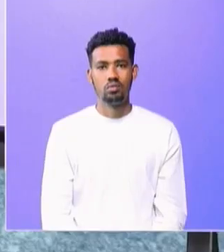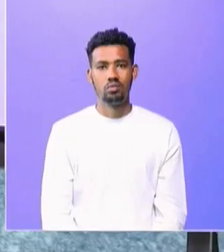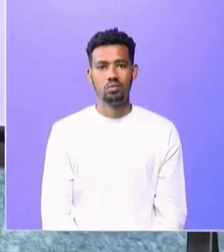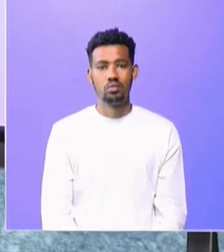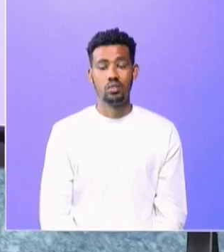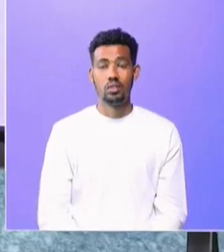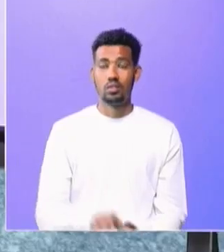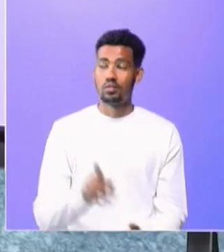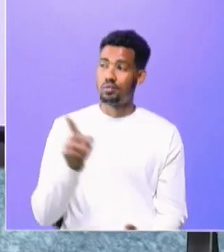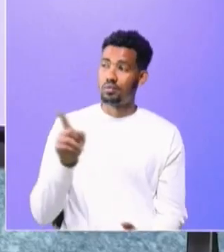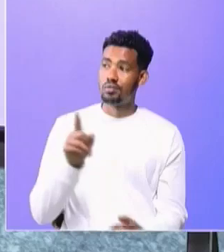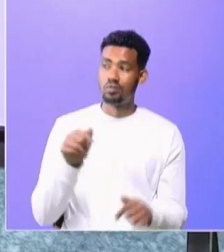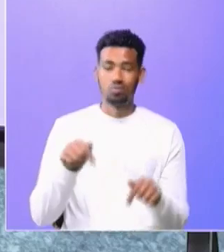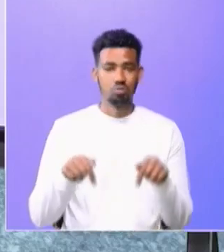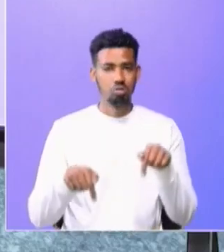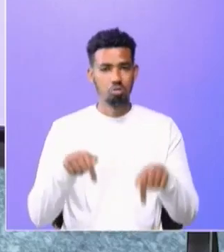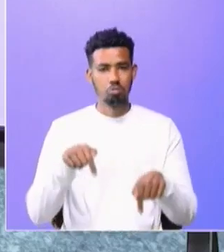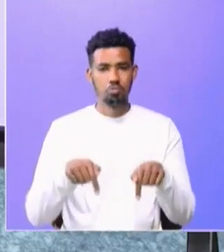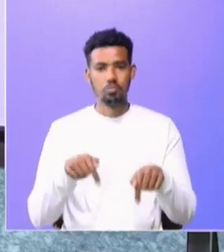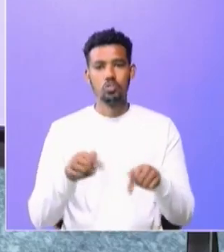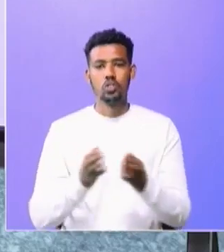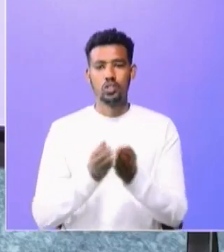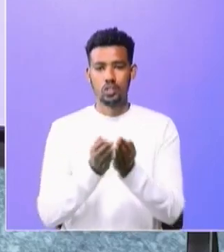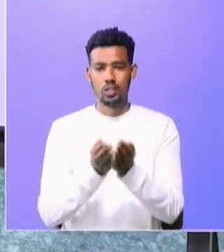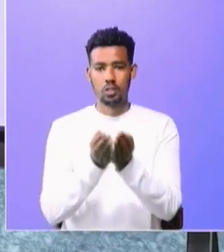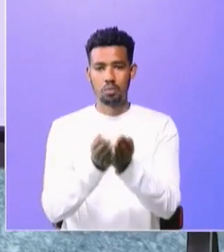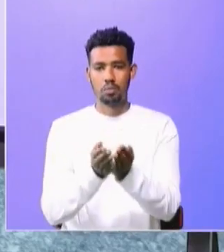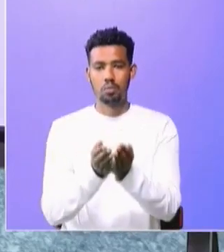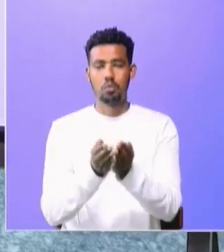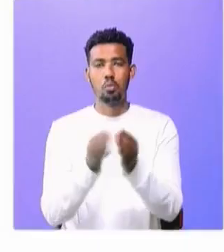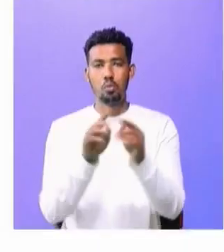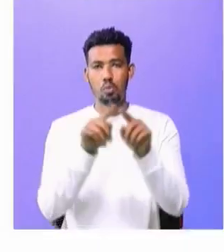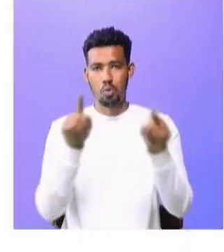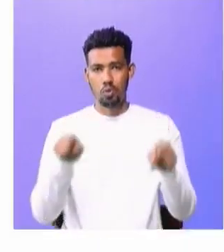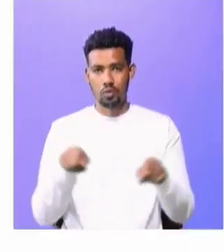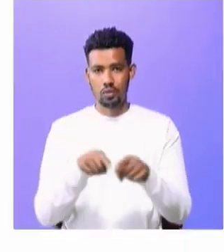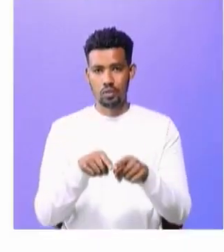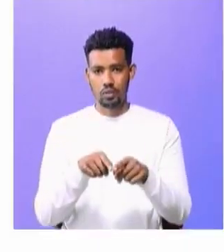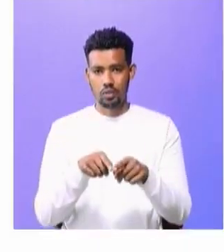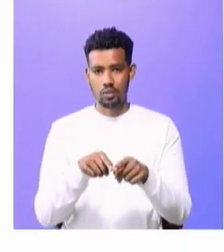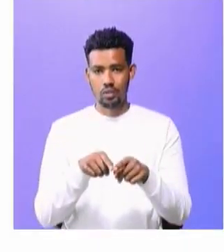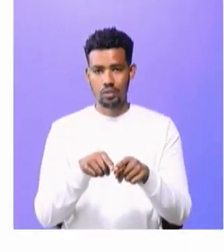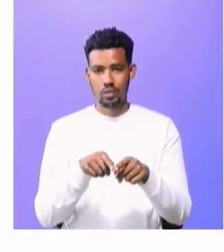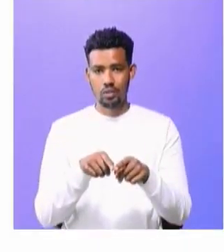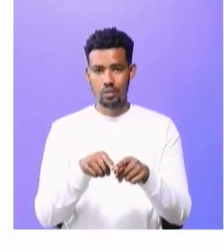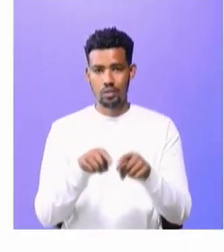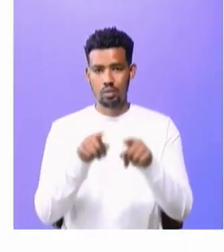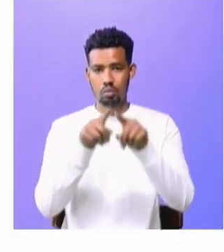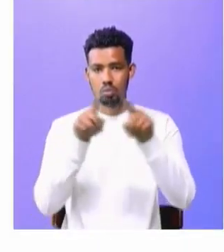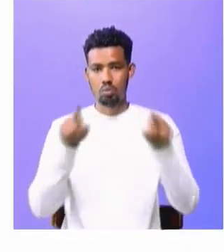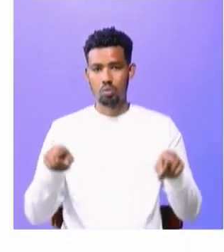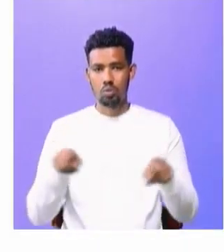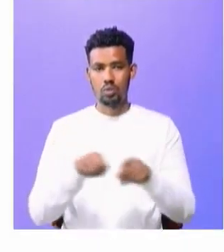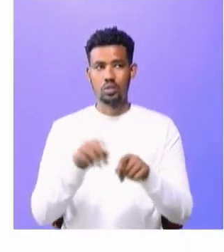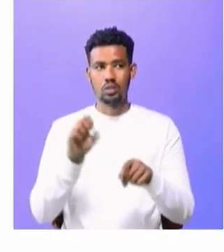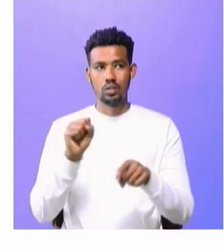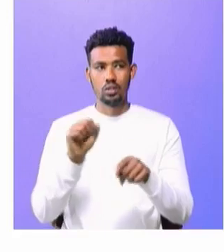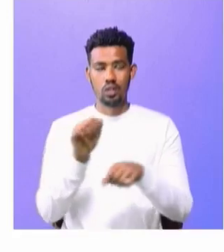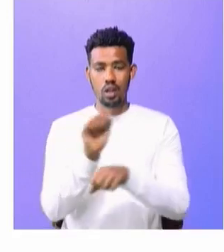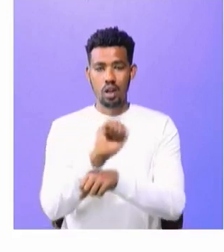So here is foot, sheep, box, boxes,